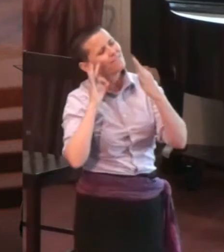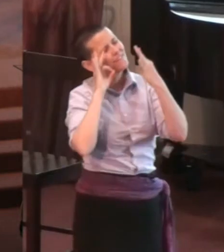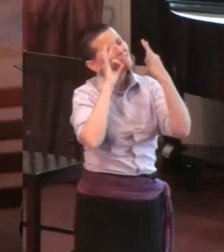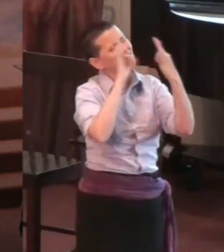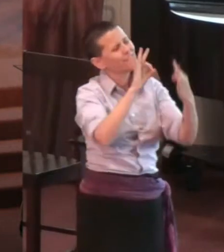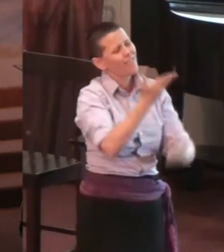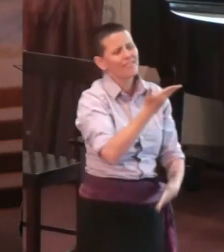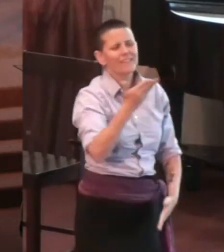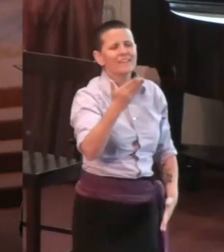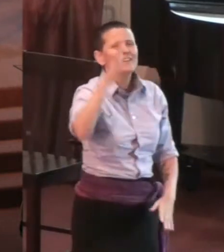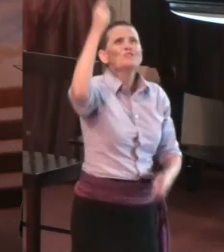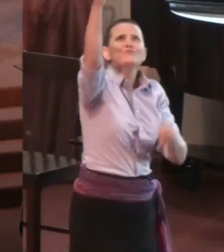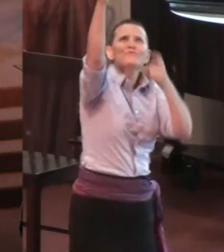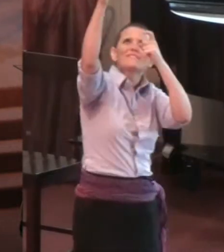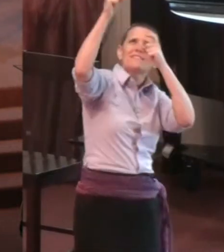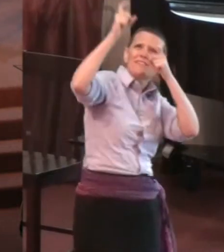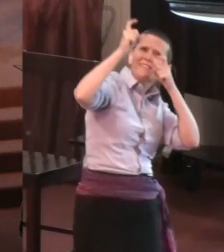comes from